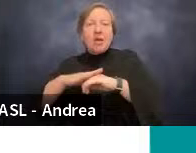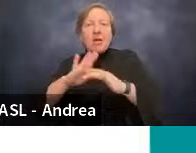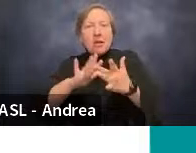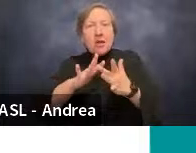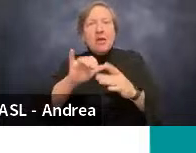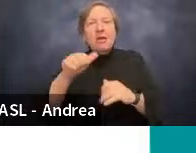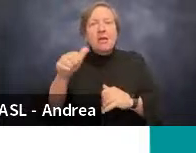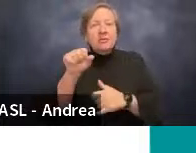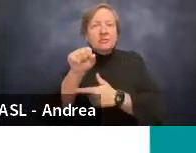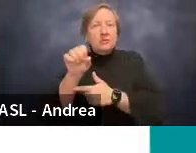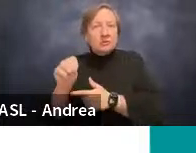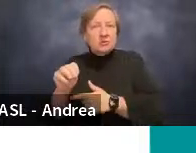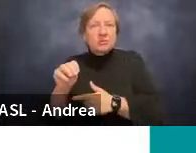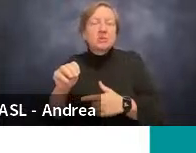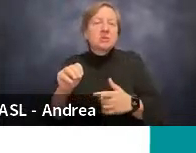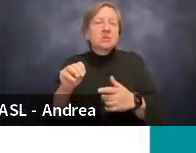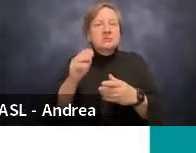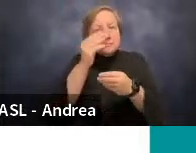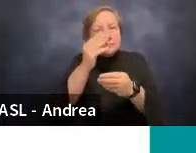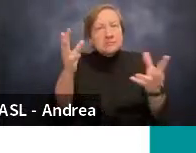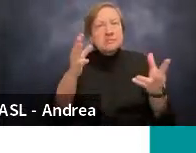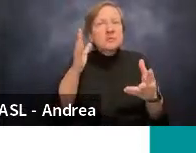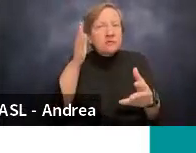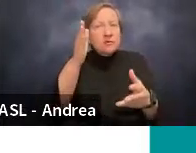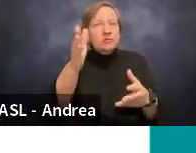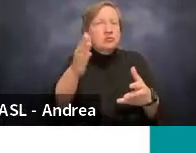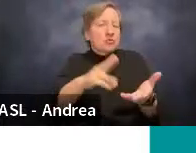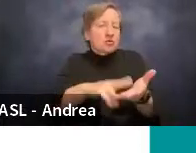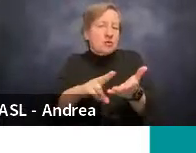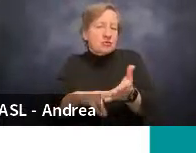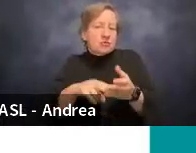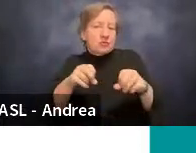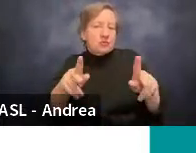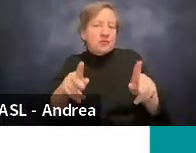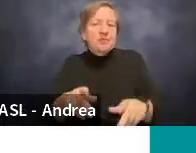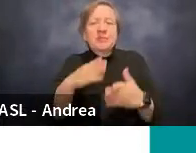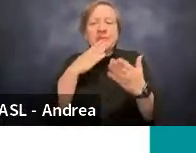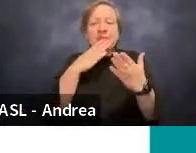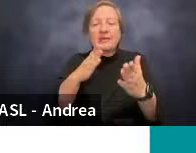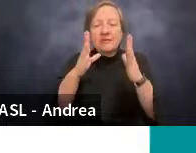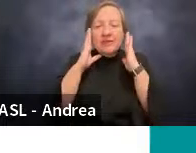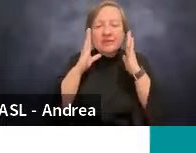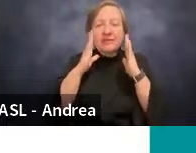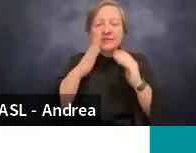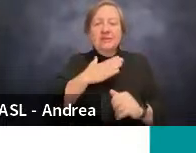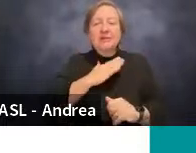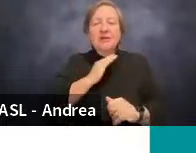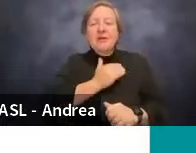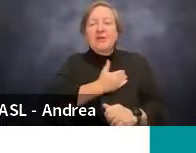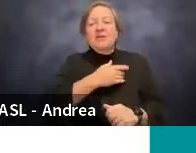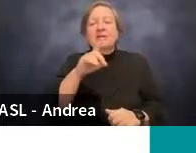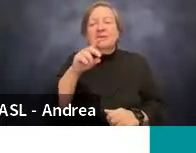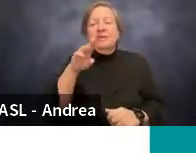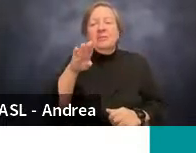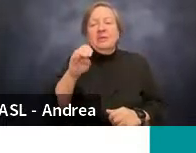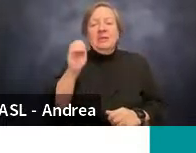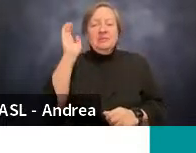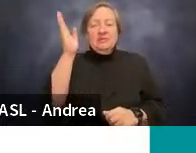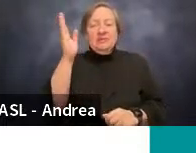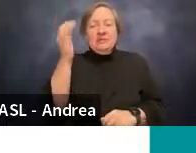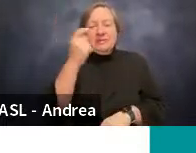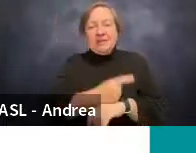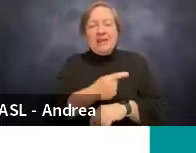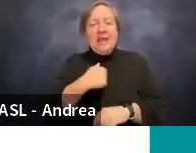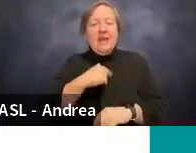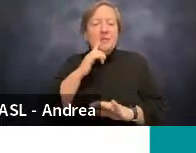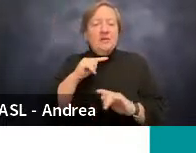communities about the upcoming contracting opportunities. Thank you for listening to our DBE presentation today. I